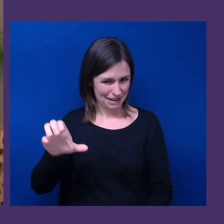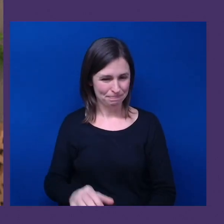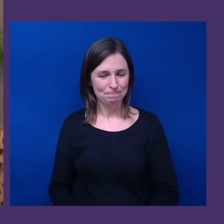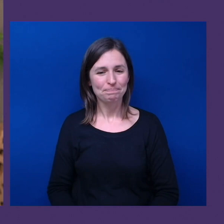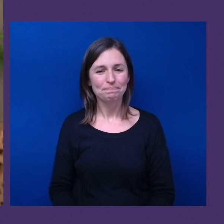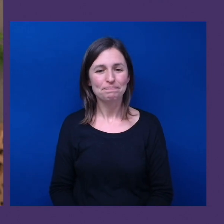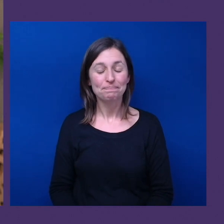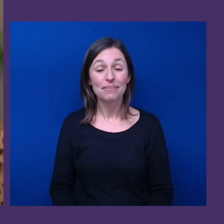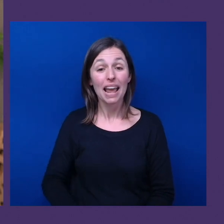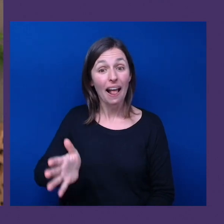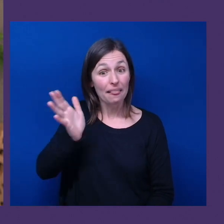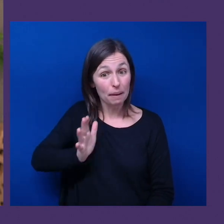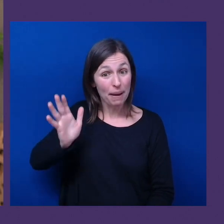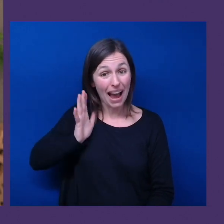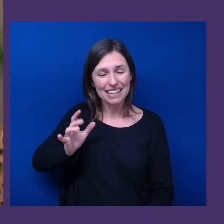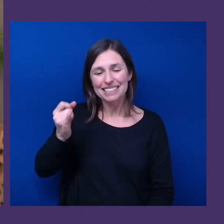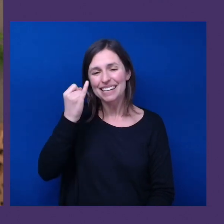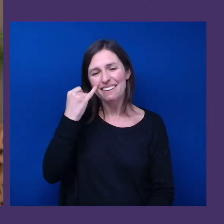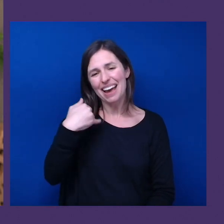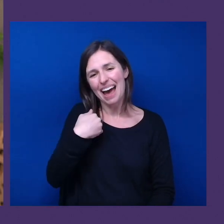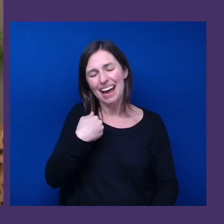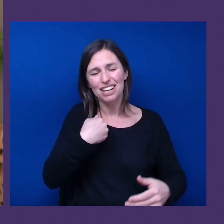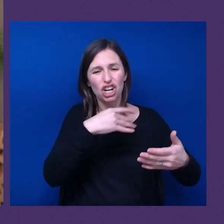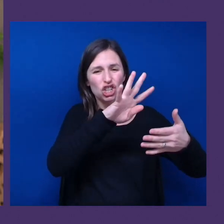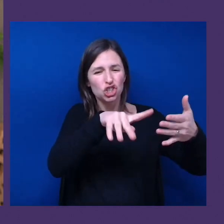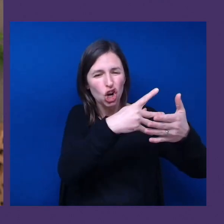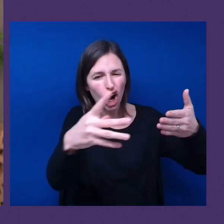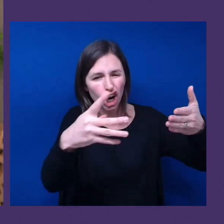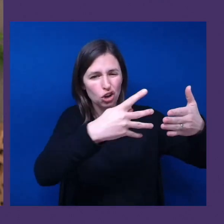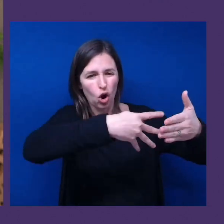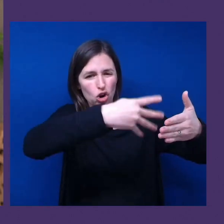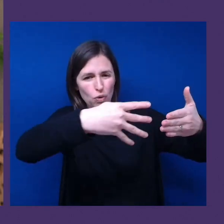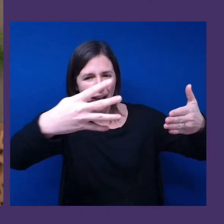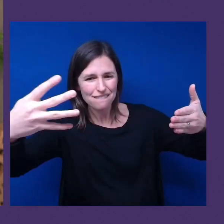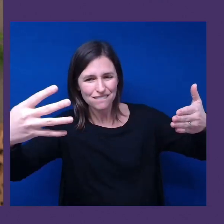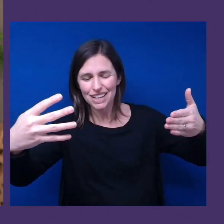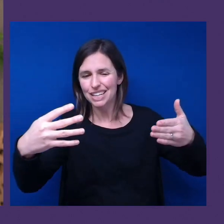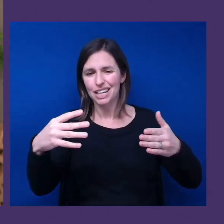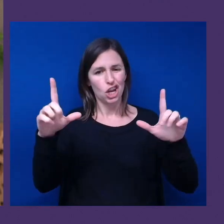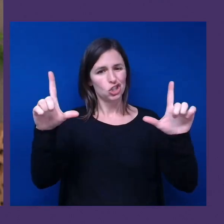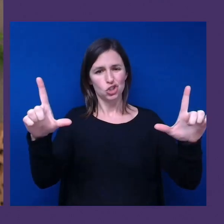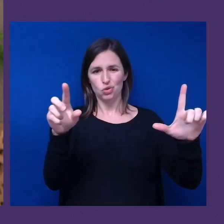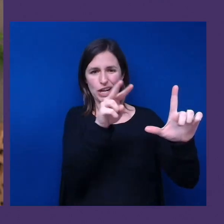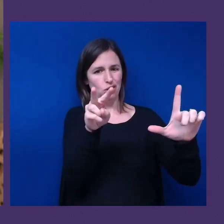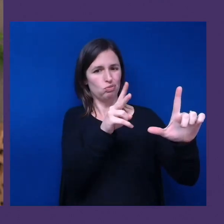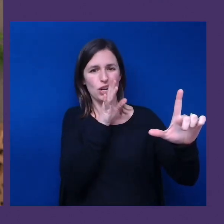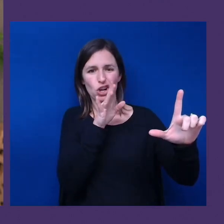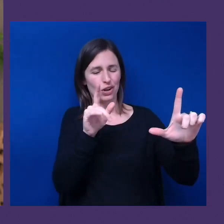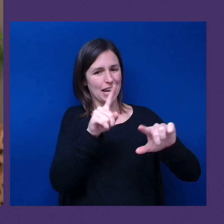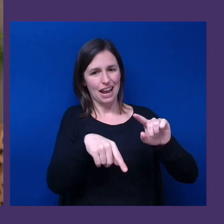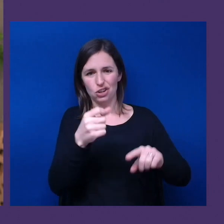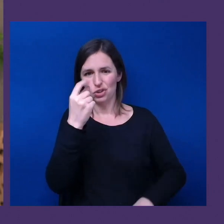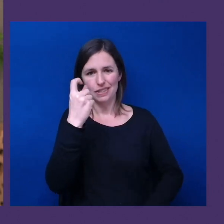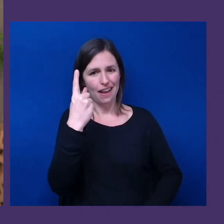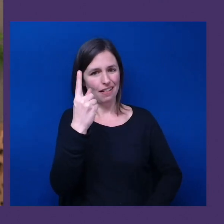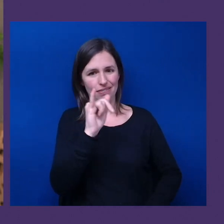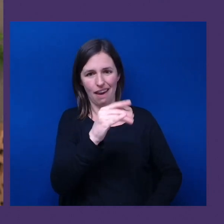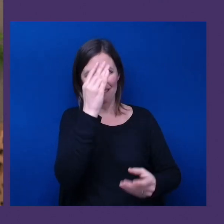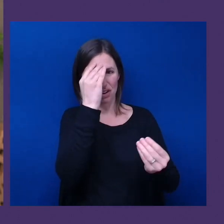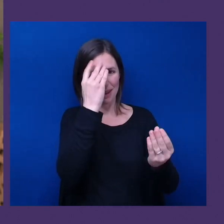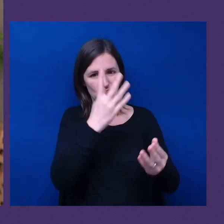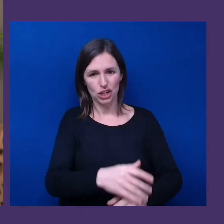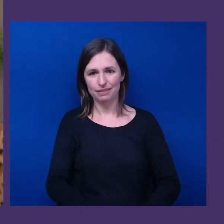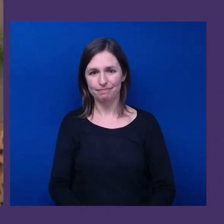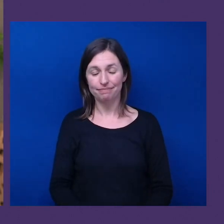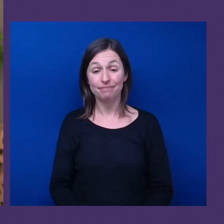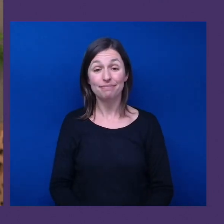was a chart or a graph on the screen, a screen reader might not be able to interpret that correctly. But with these